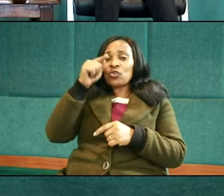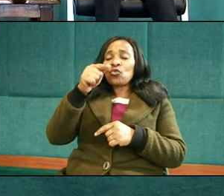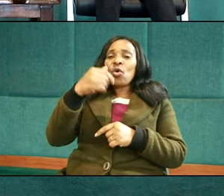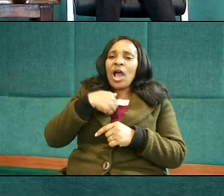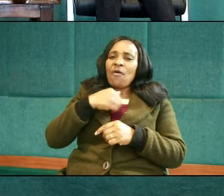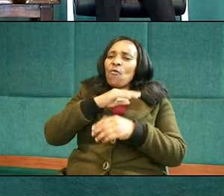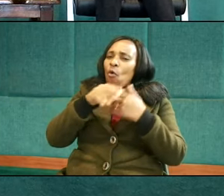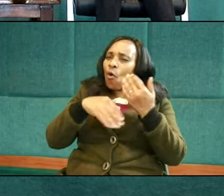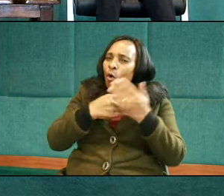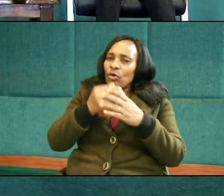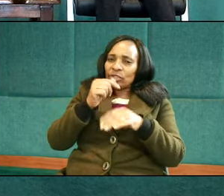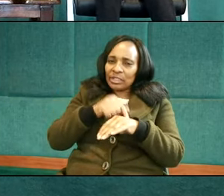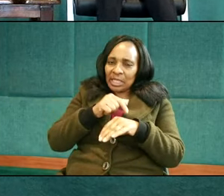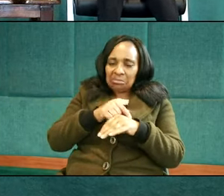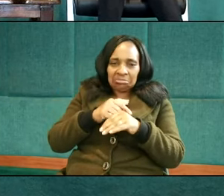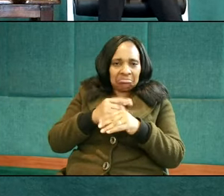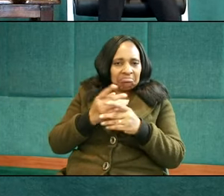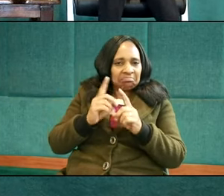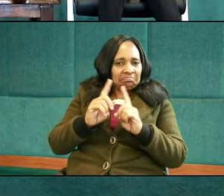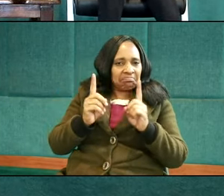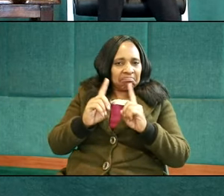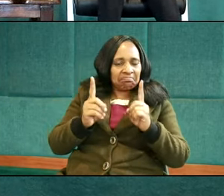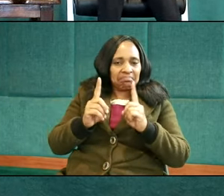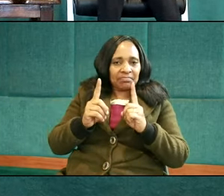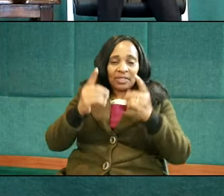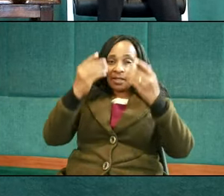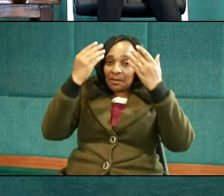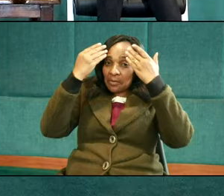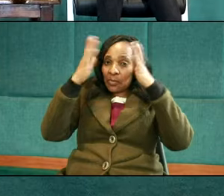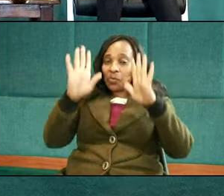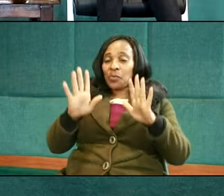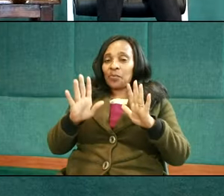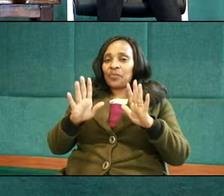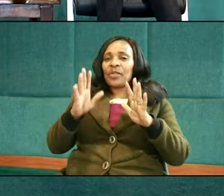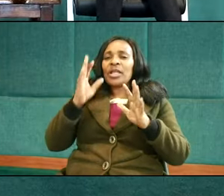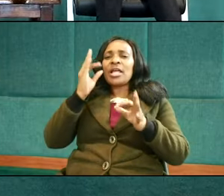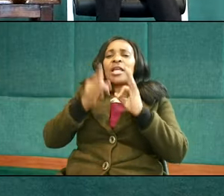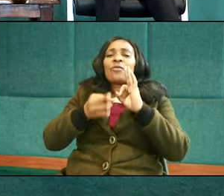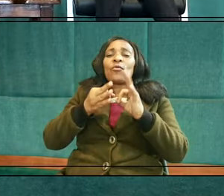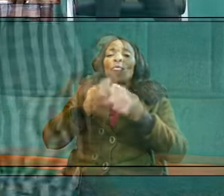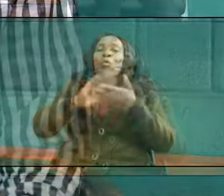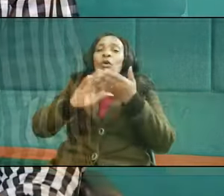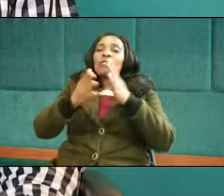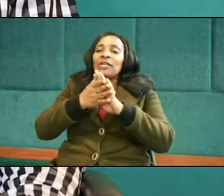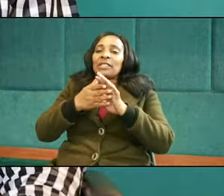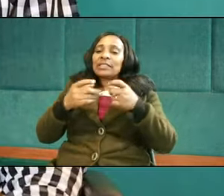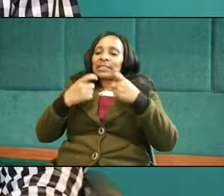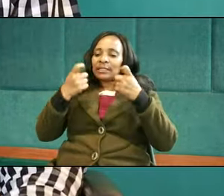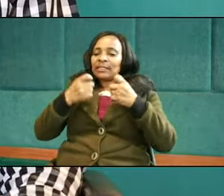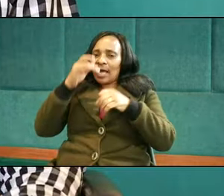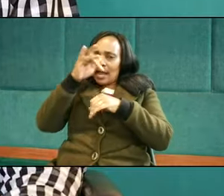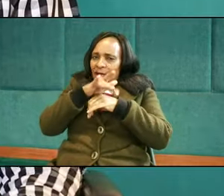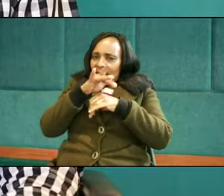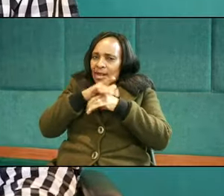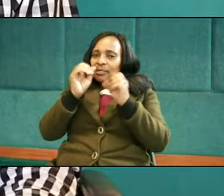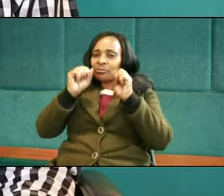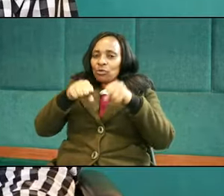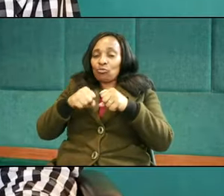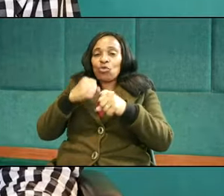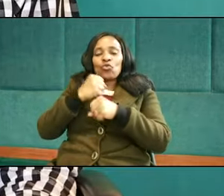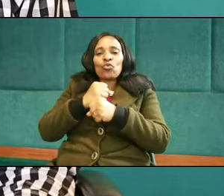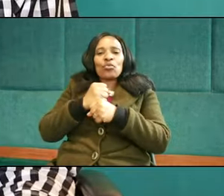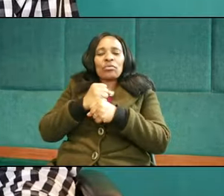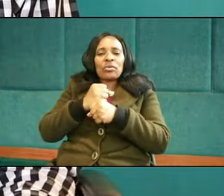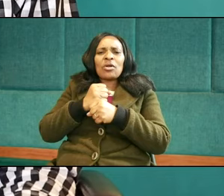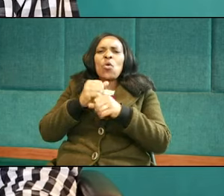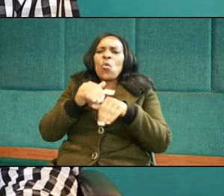the time remaining. We don't know when we're going to die. In fact, if we can confess our sins as early as possible, let's do it. Let's not